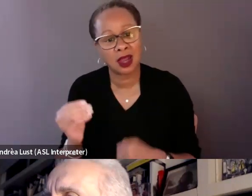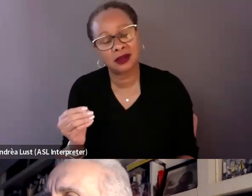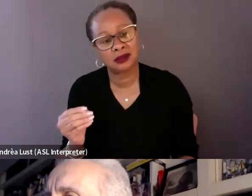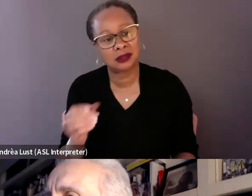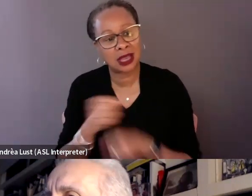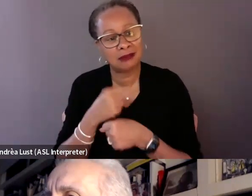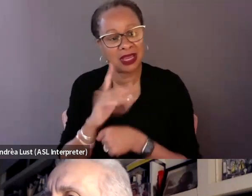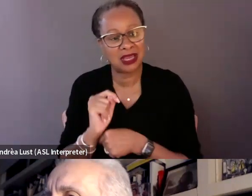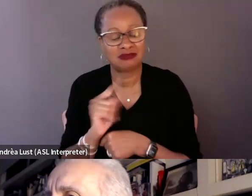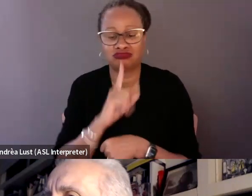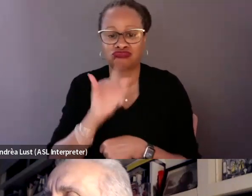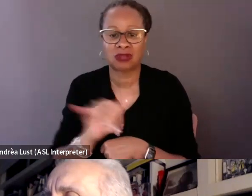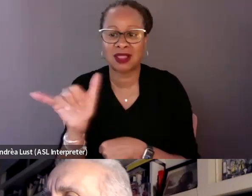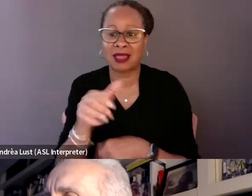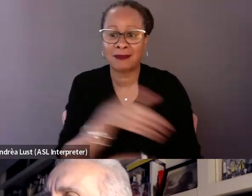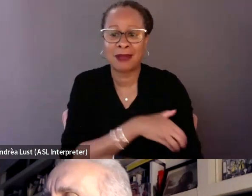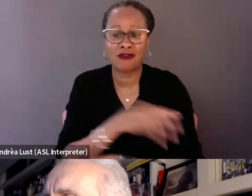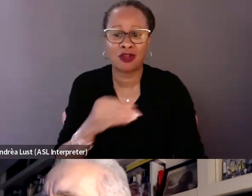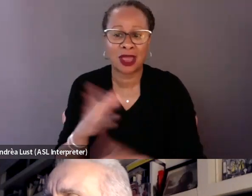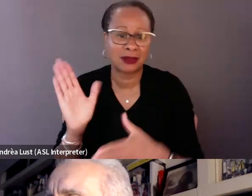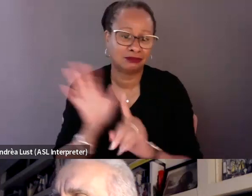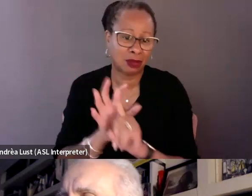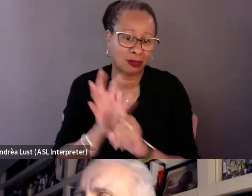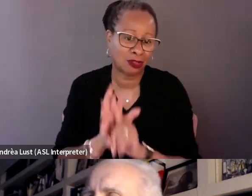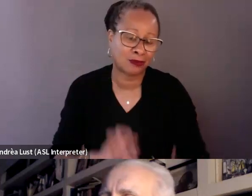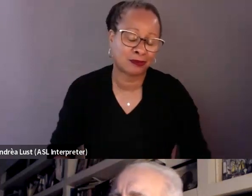and making it really like powerful and popular?